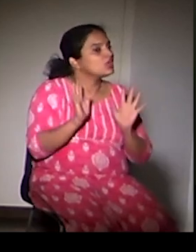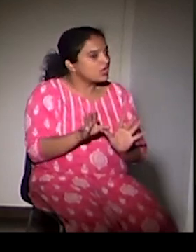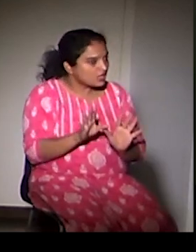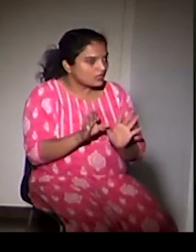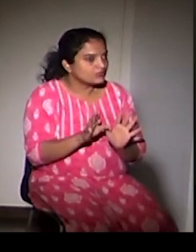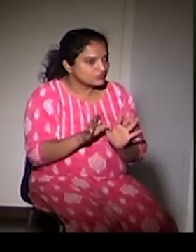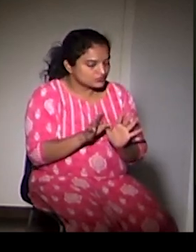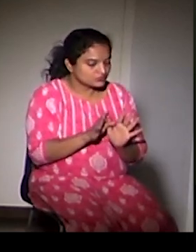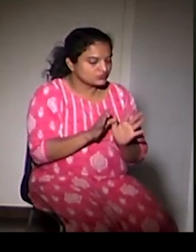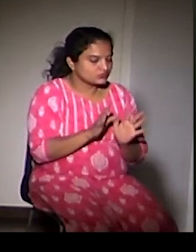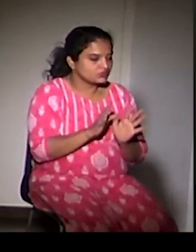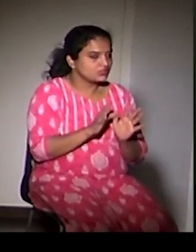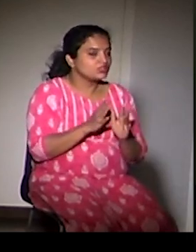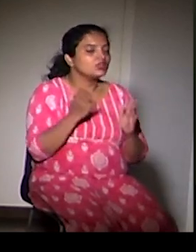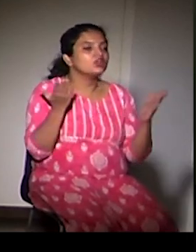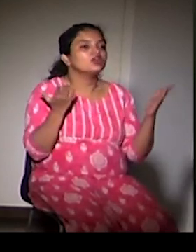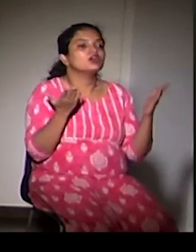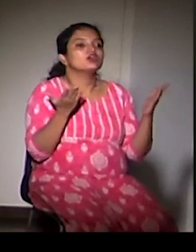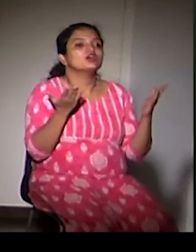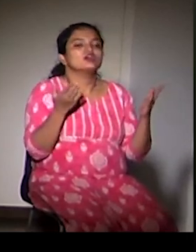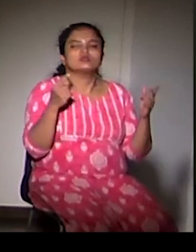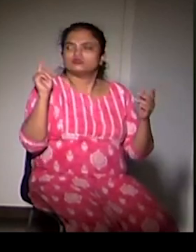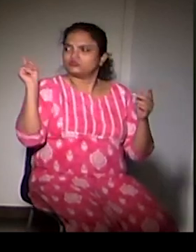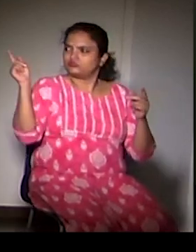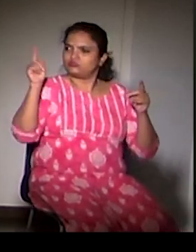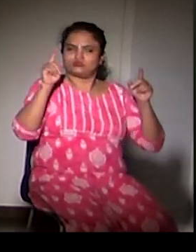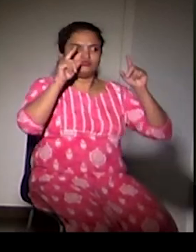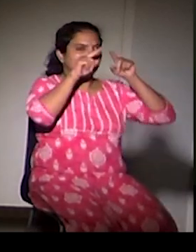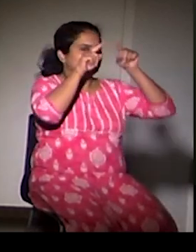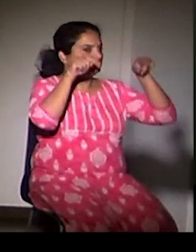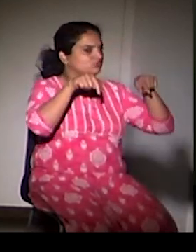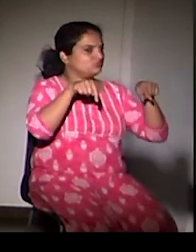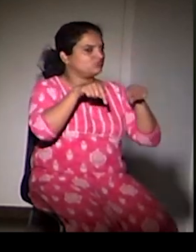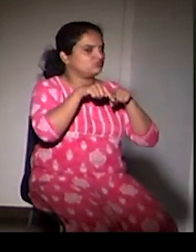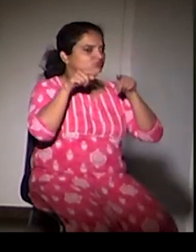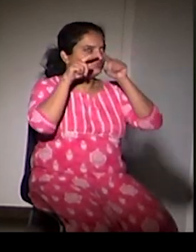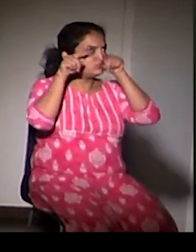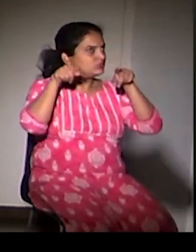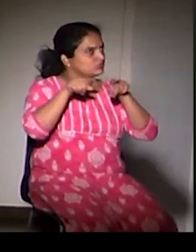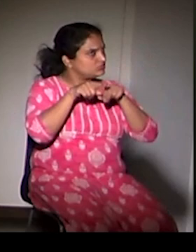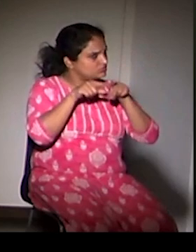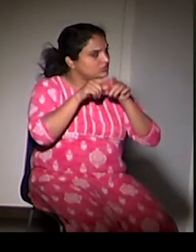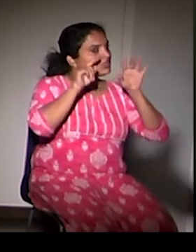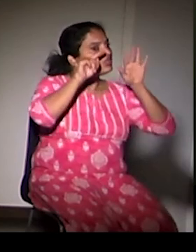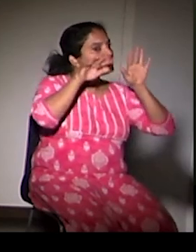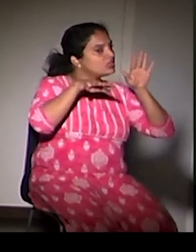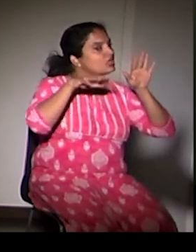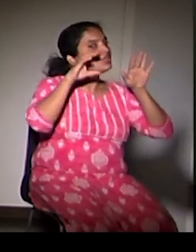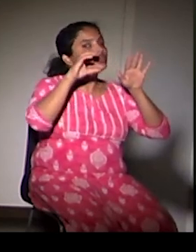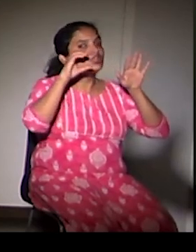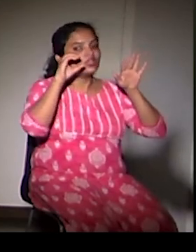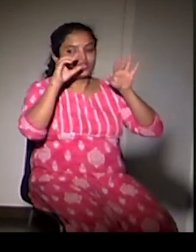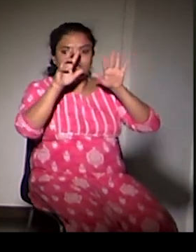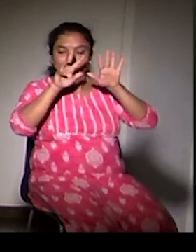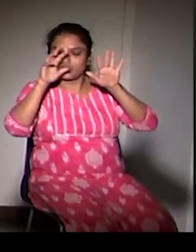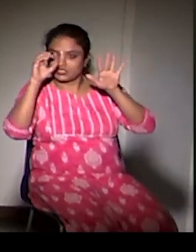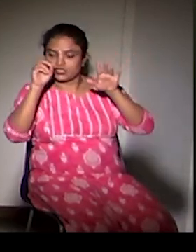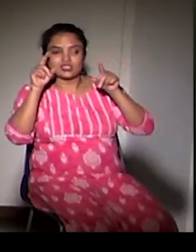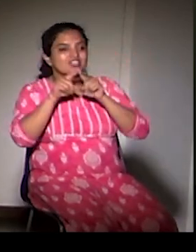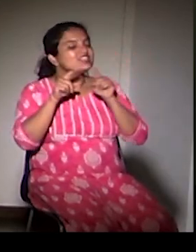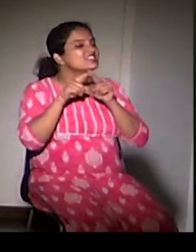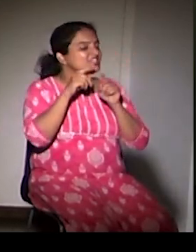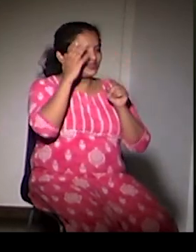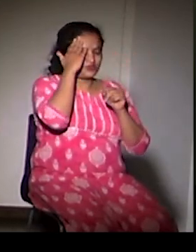particular art forms, because these tiles were available in the 19th century. They were being sold to British